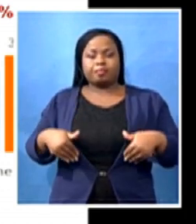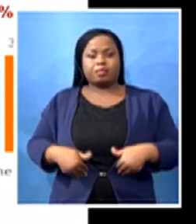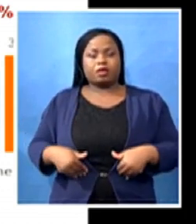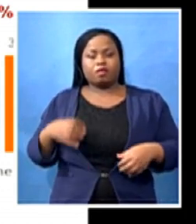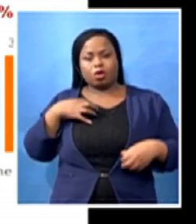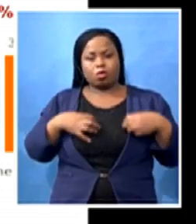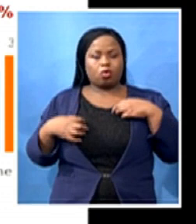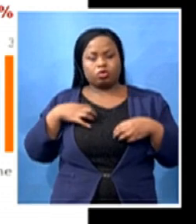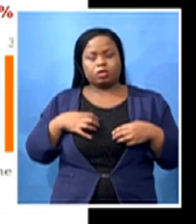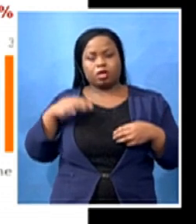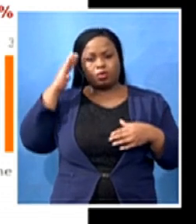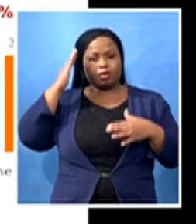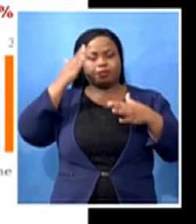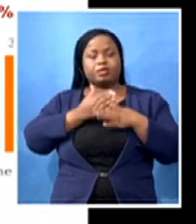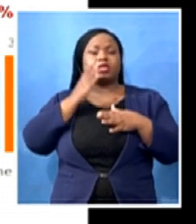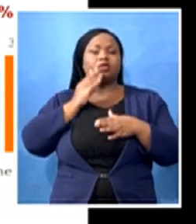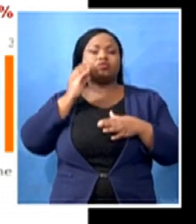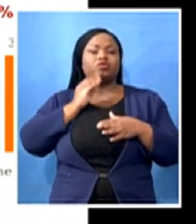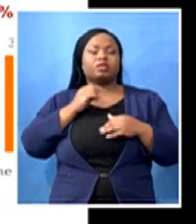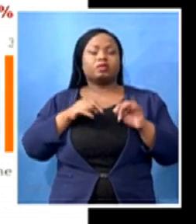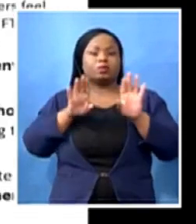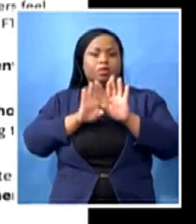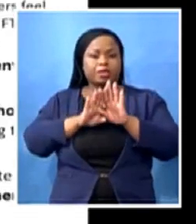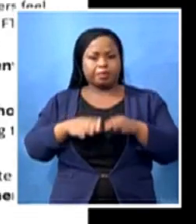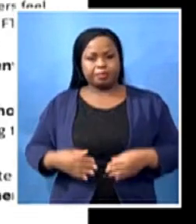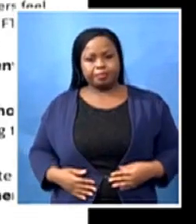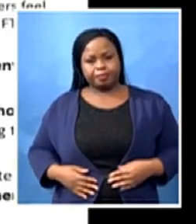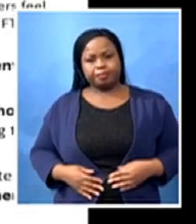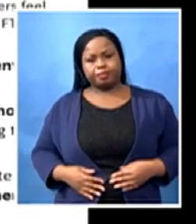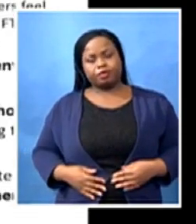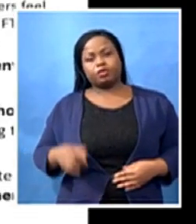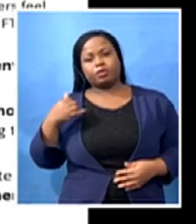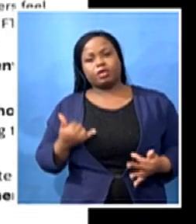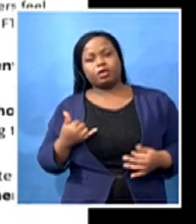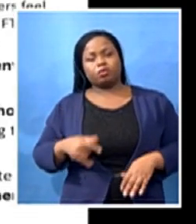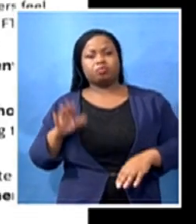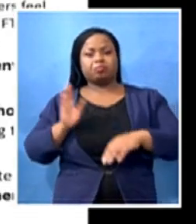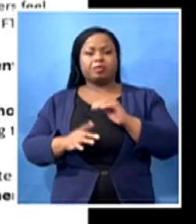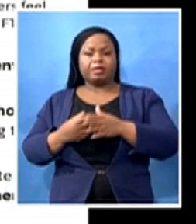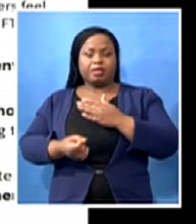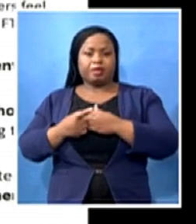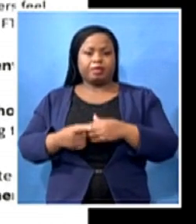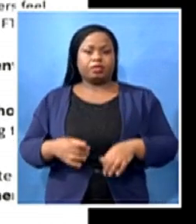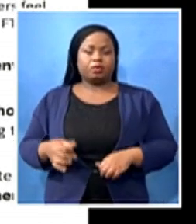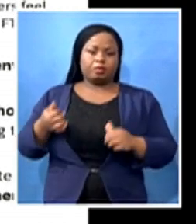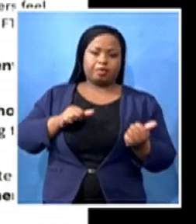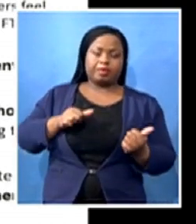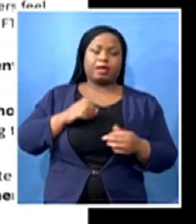experiences under lockdown. So it is consequential. On the isolation, it's quite a different picture.